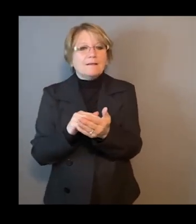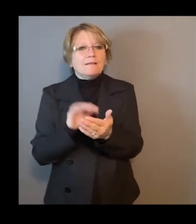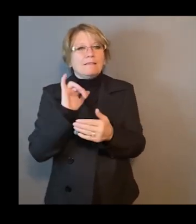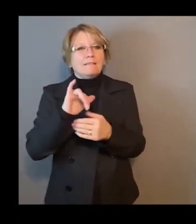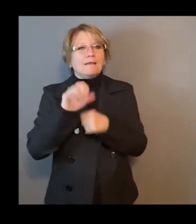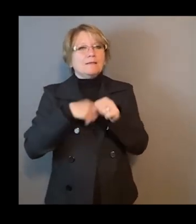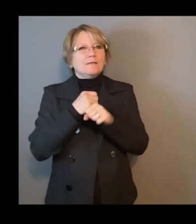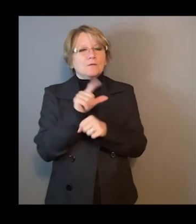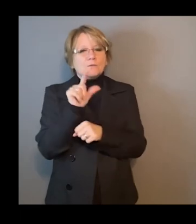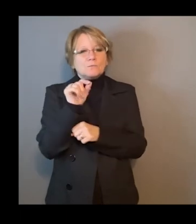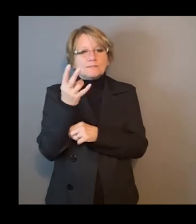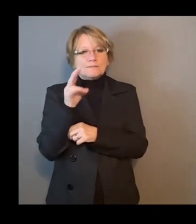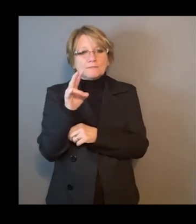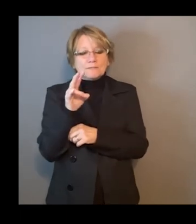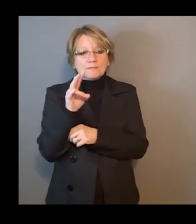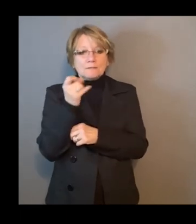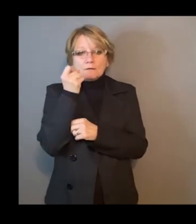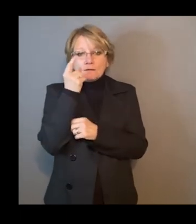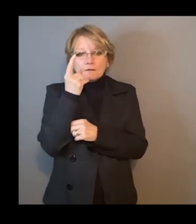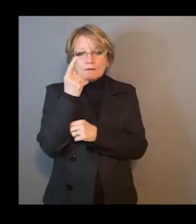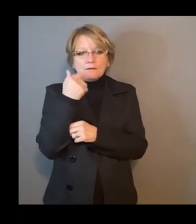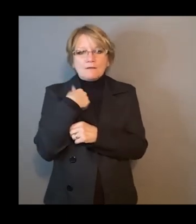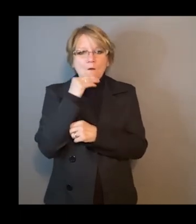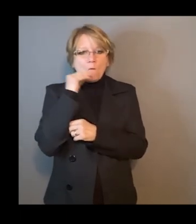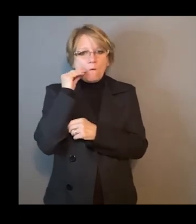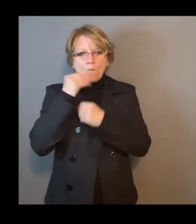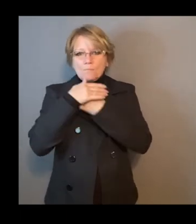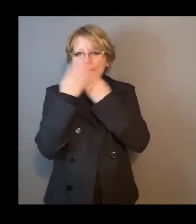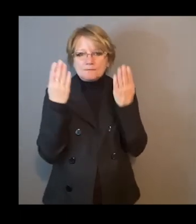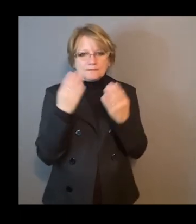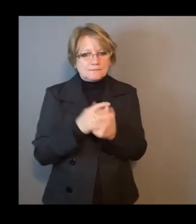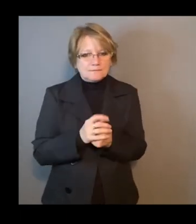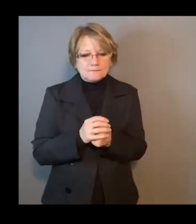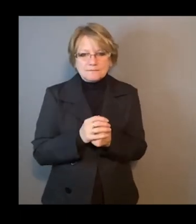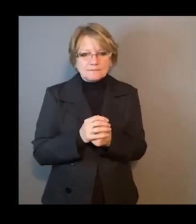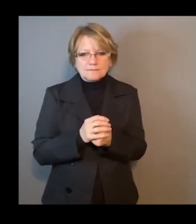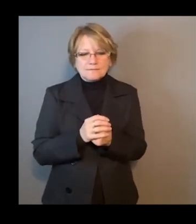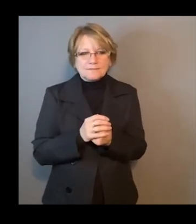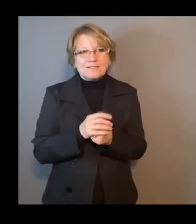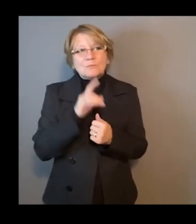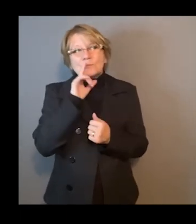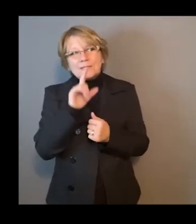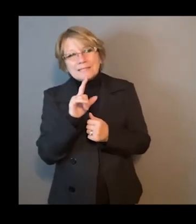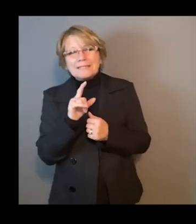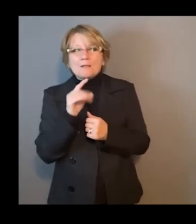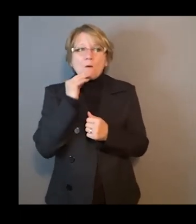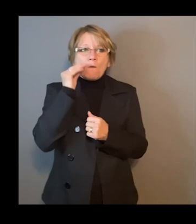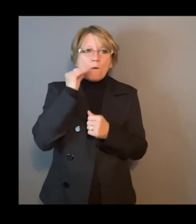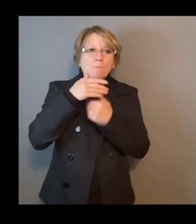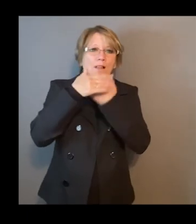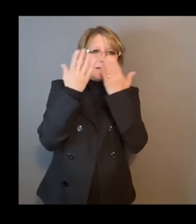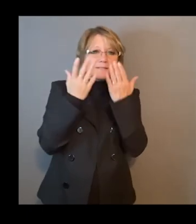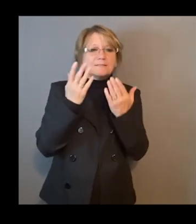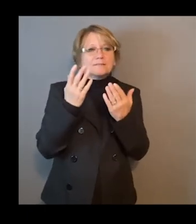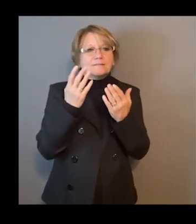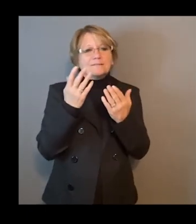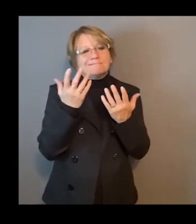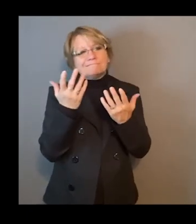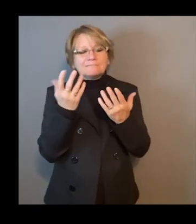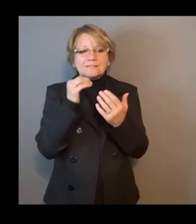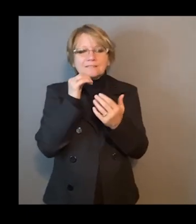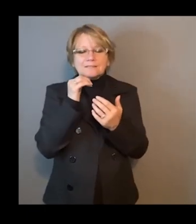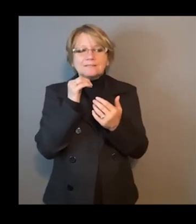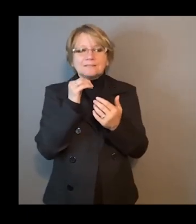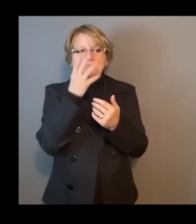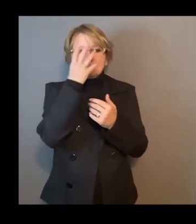2017 at that time, I was homeless. Like, I wasn't really, like, I wouldn't consider myself really homeless because I had a place to stay, but it wasn't a